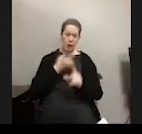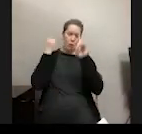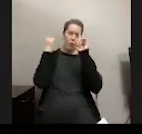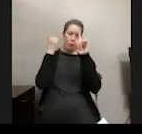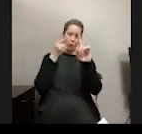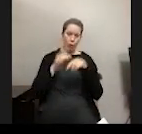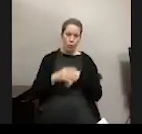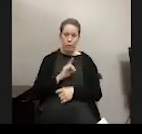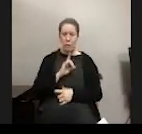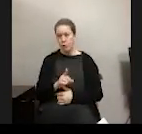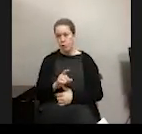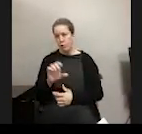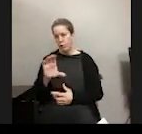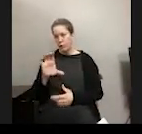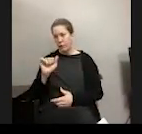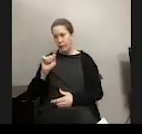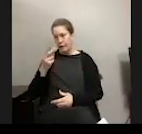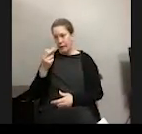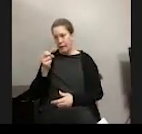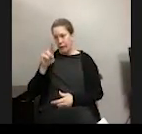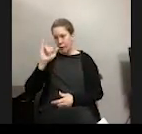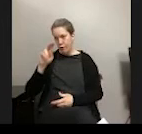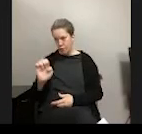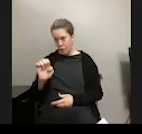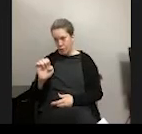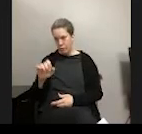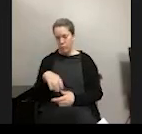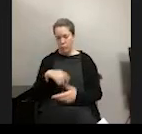sure Catherine and Lisa might have some other comments there for sure.